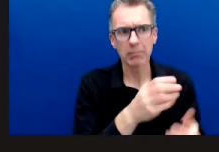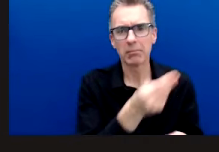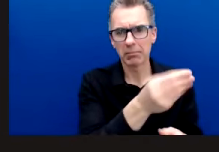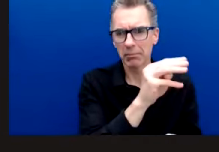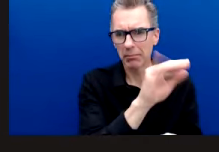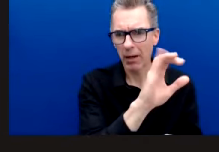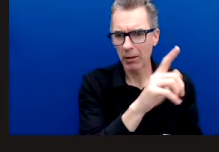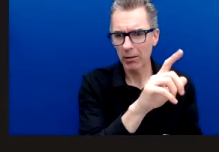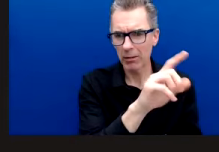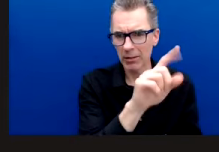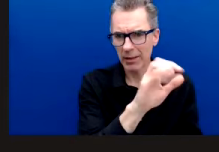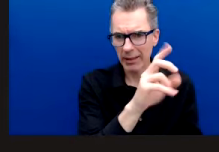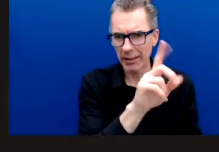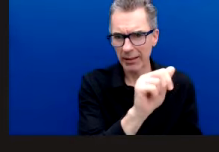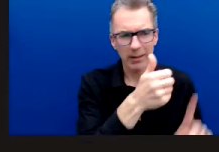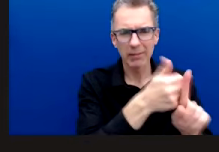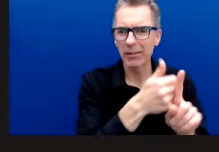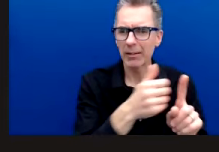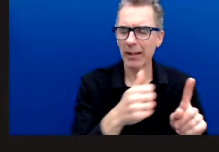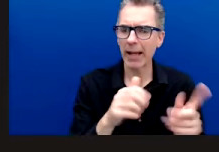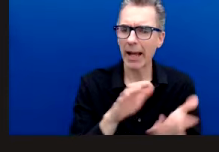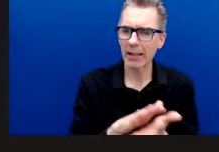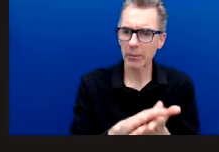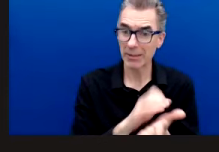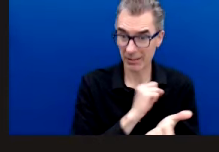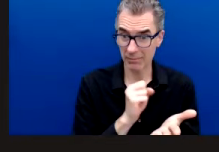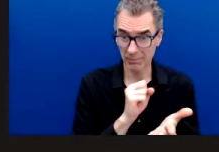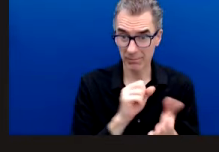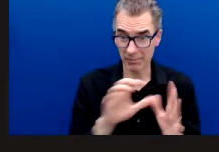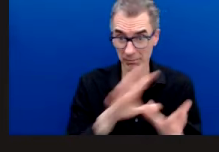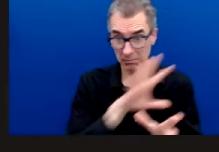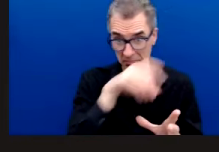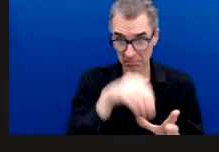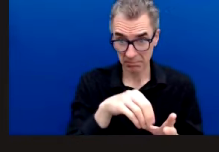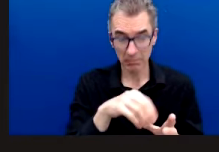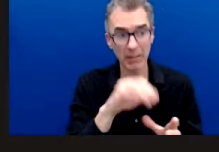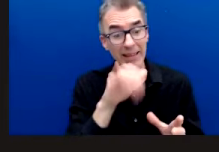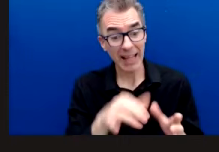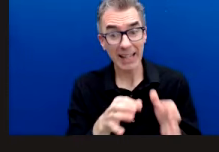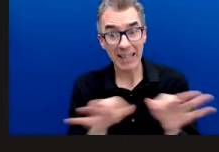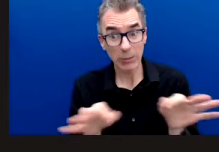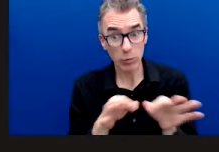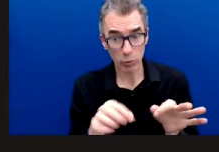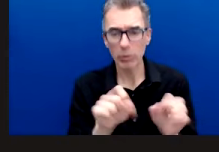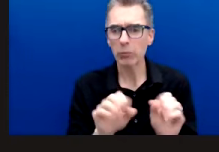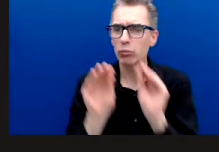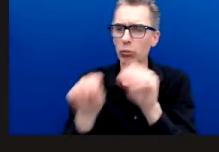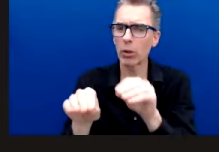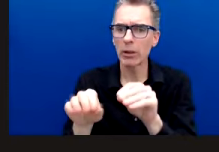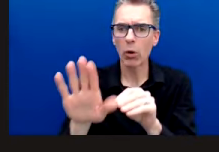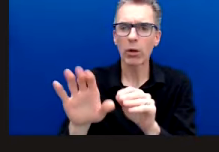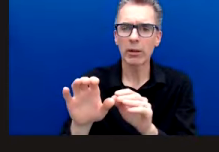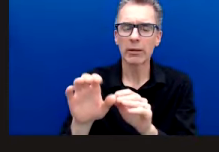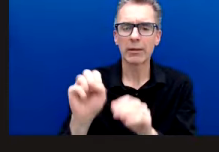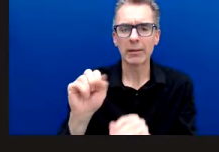who is part of Academic Senate. So that language you can put into your syllabus, and